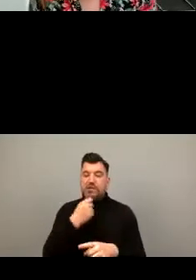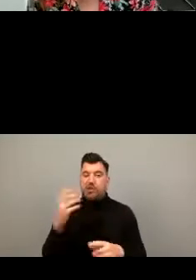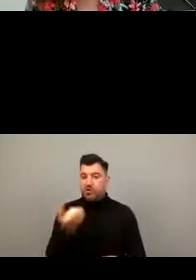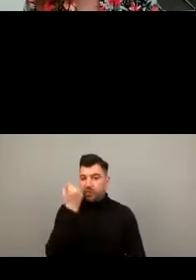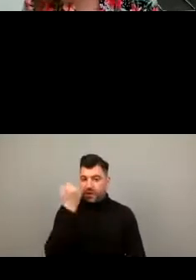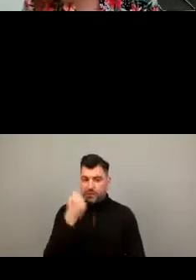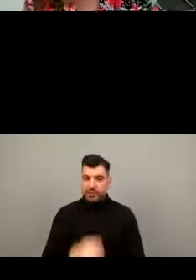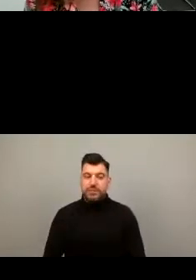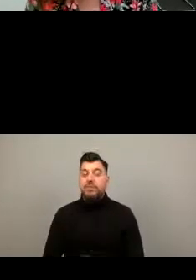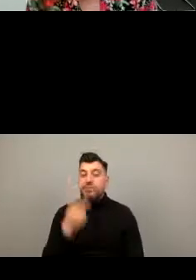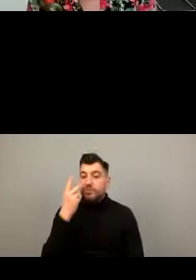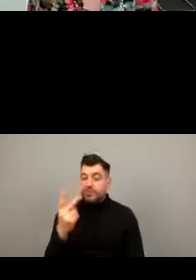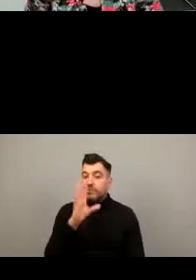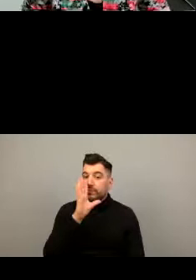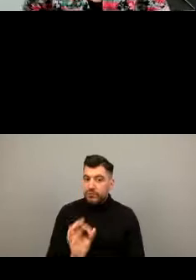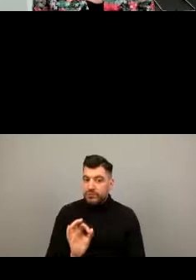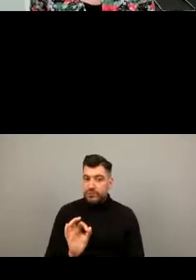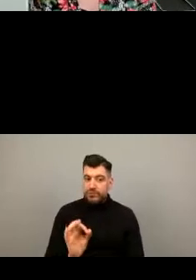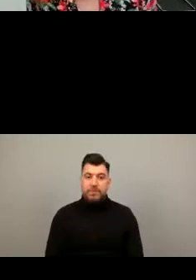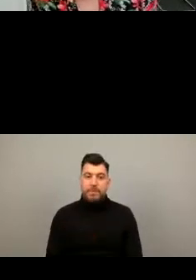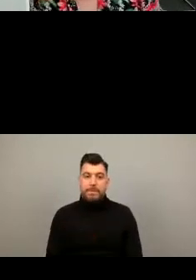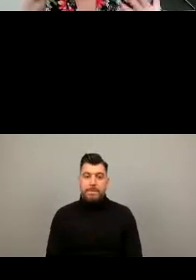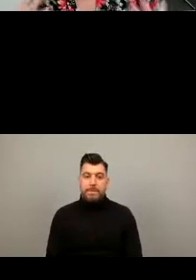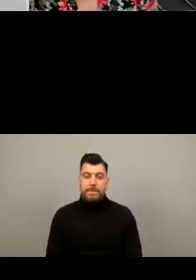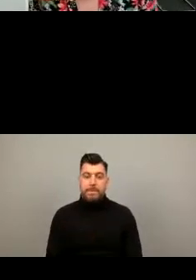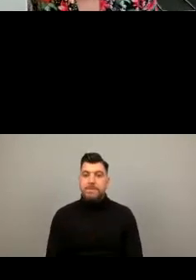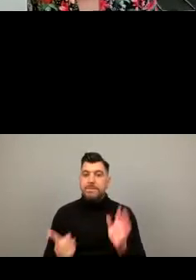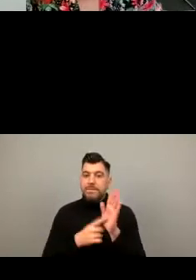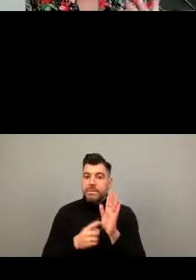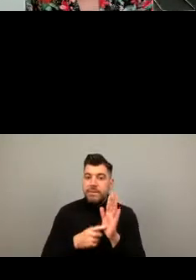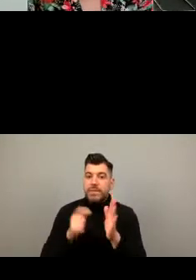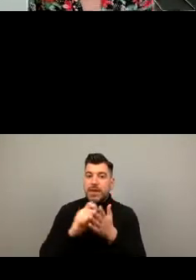being original. You